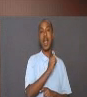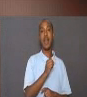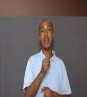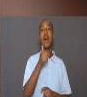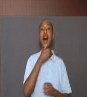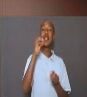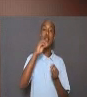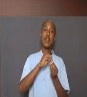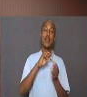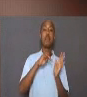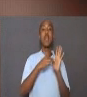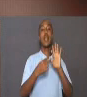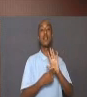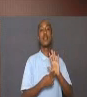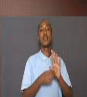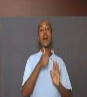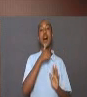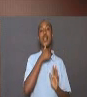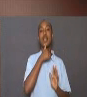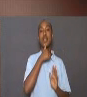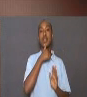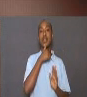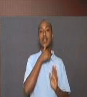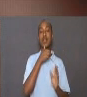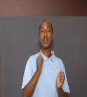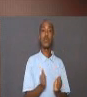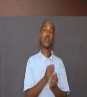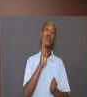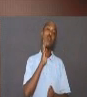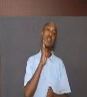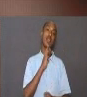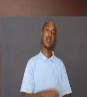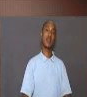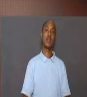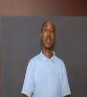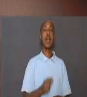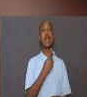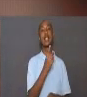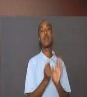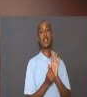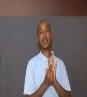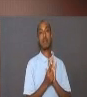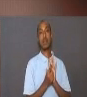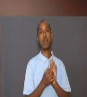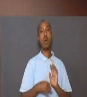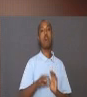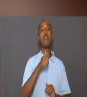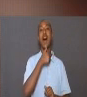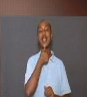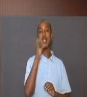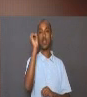anhydride means acid without water. Some examples of